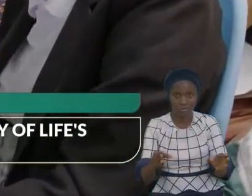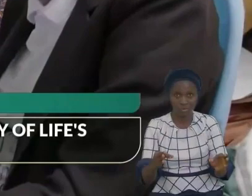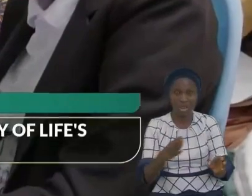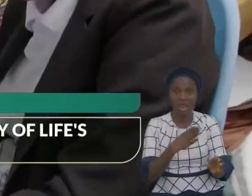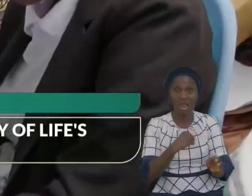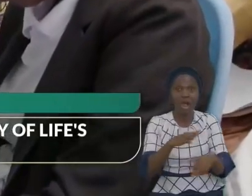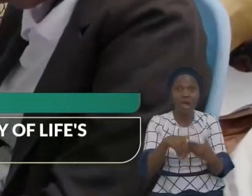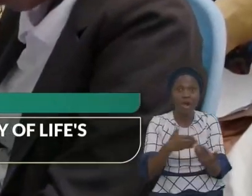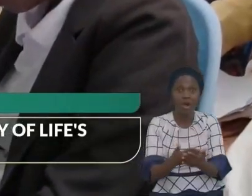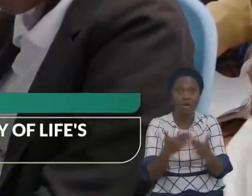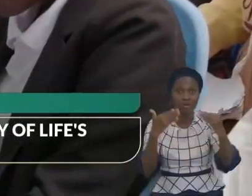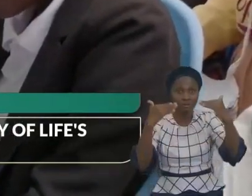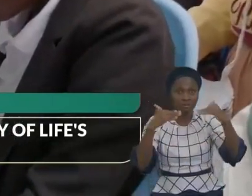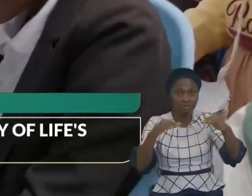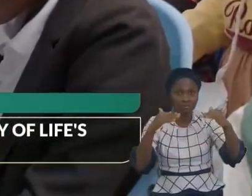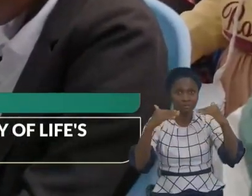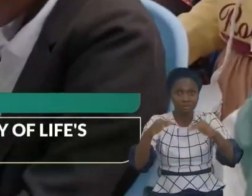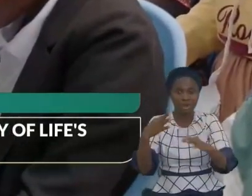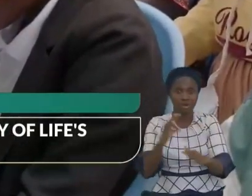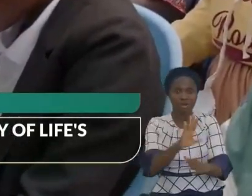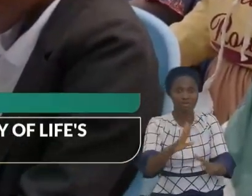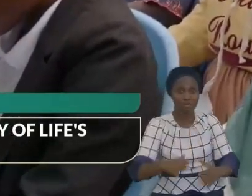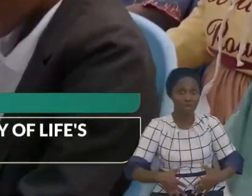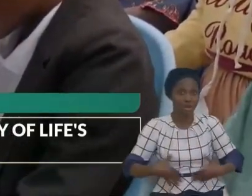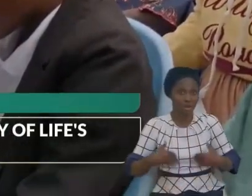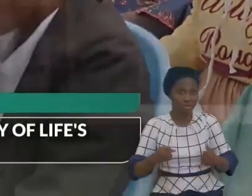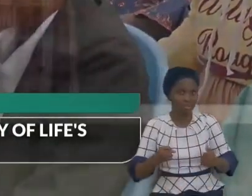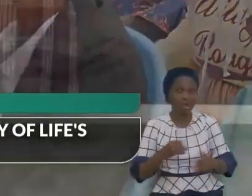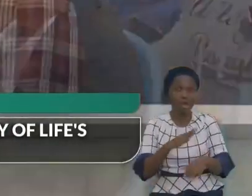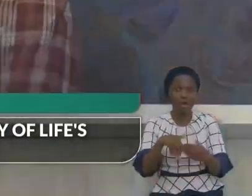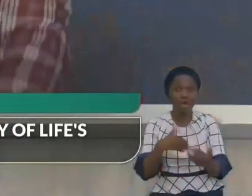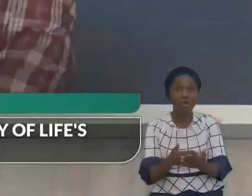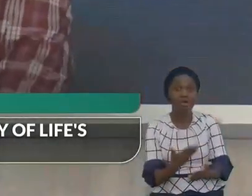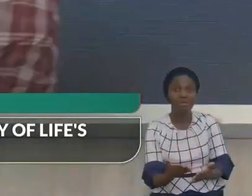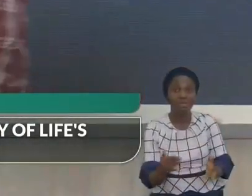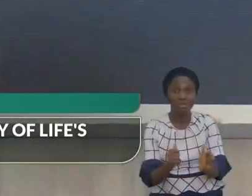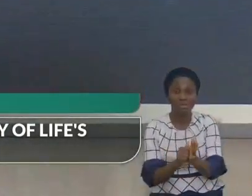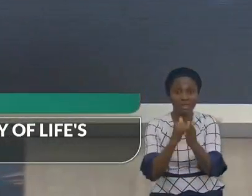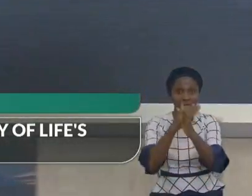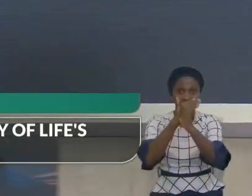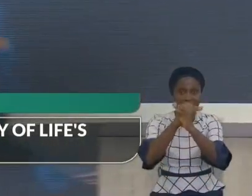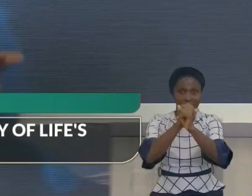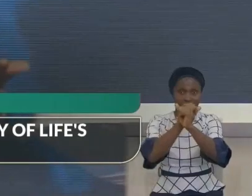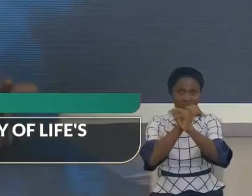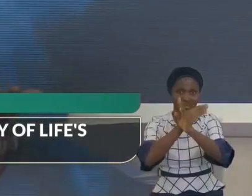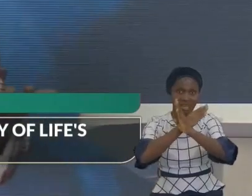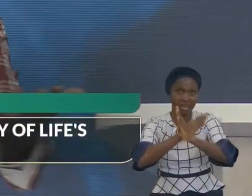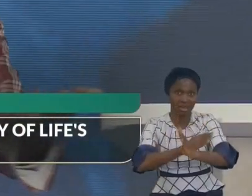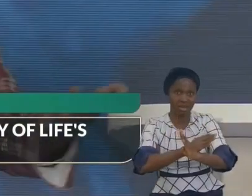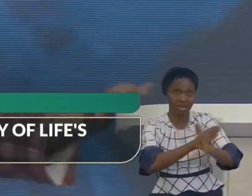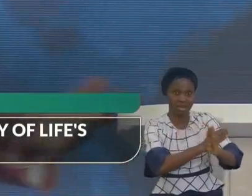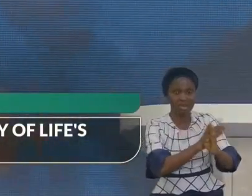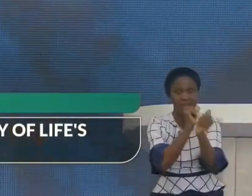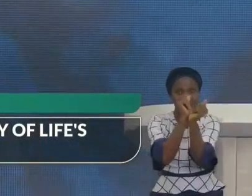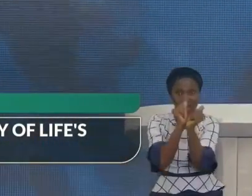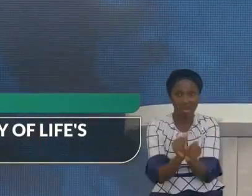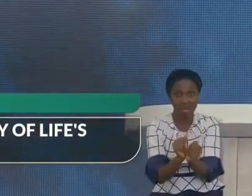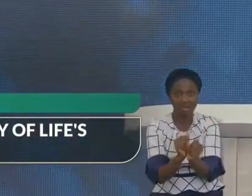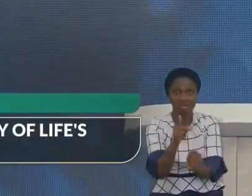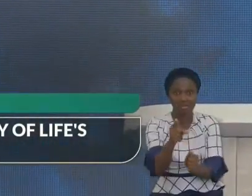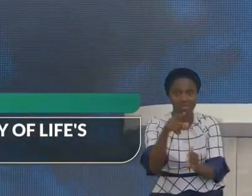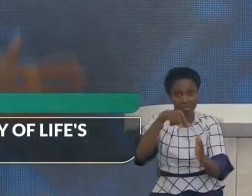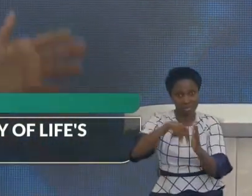held you down, all the things that pinned you down, You're liberated. You're